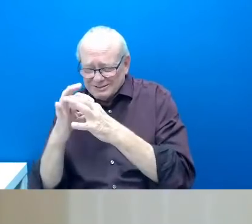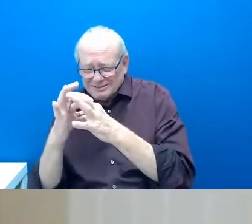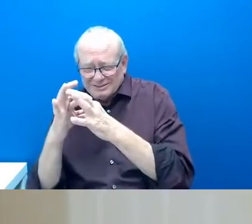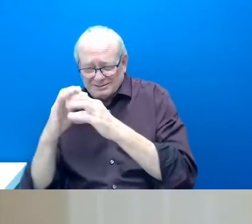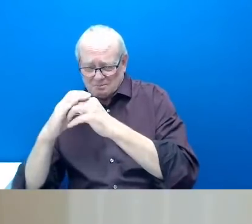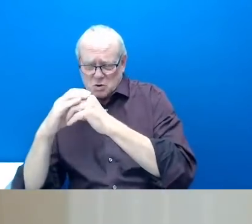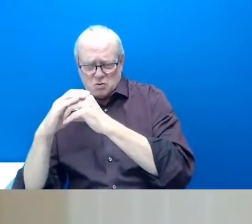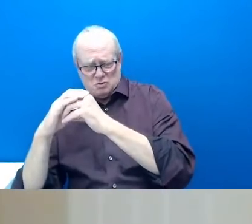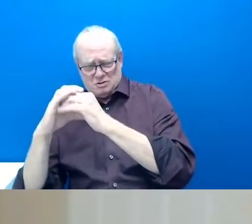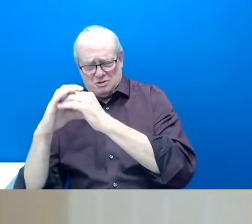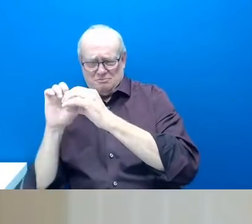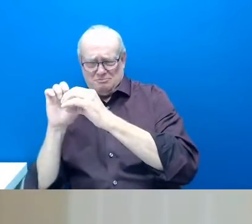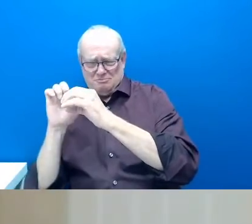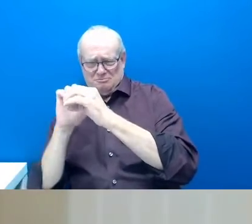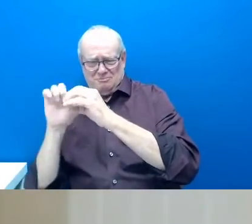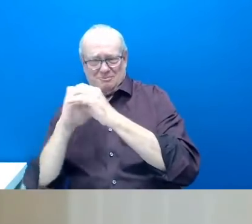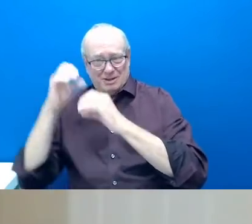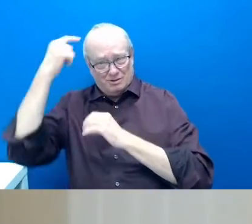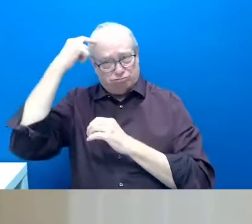with words.